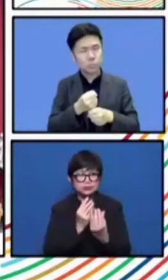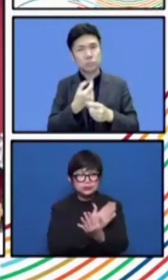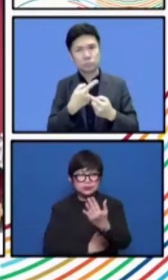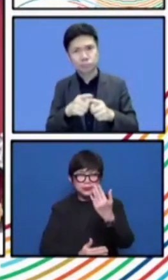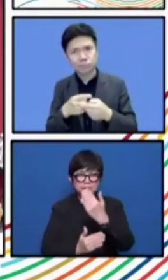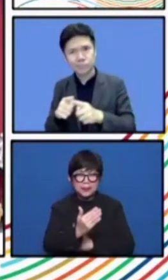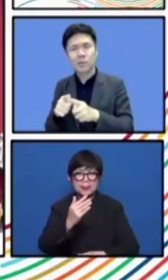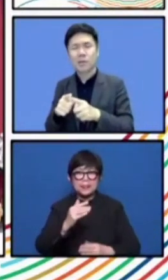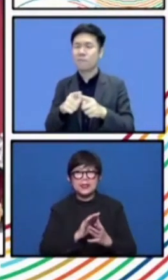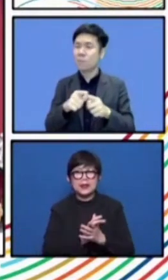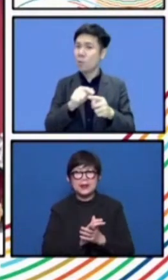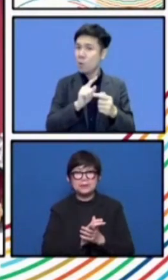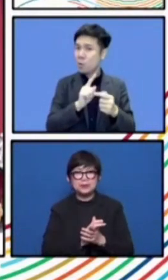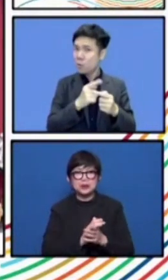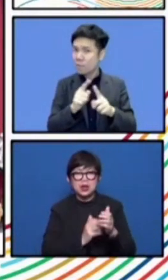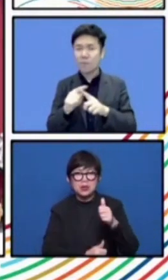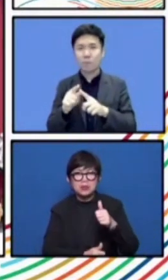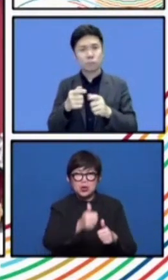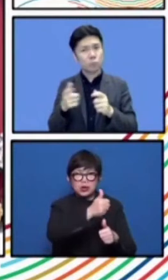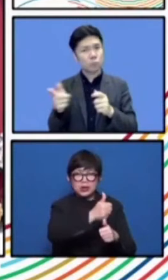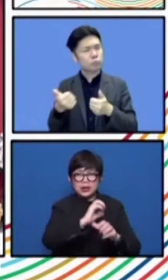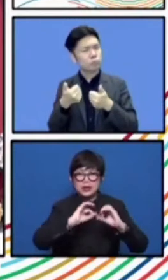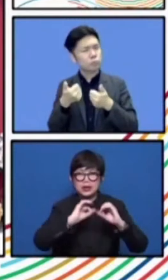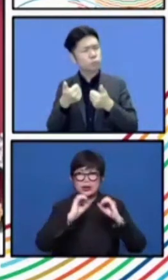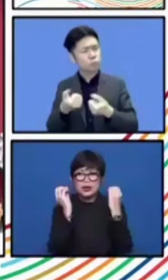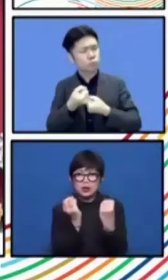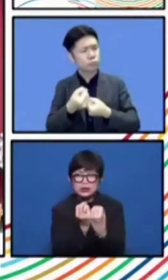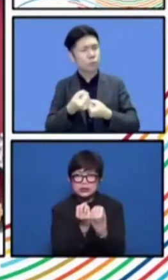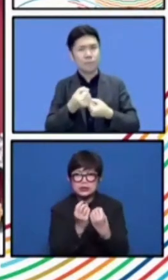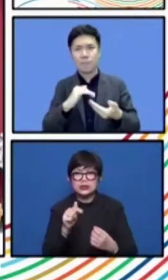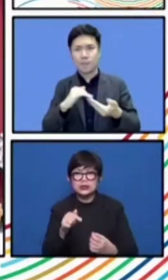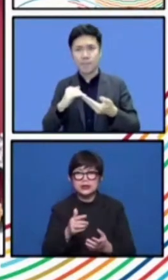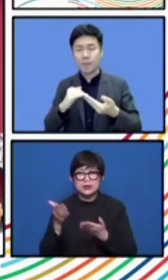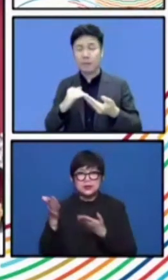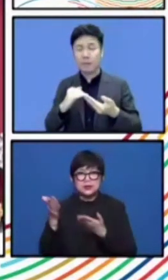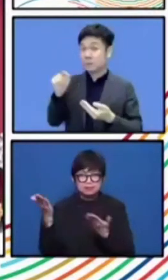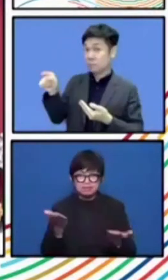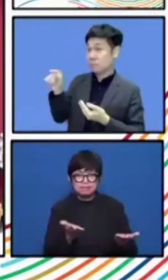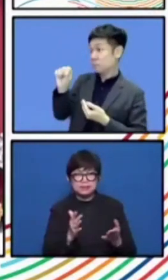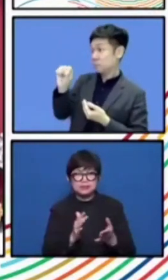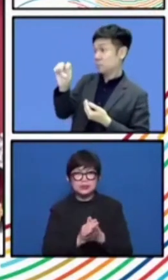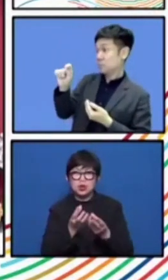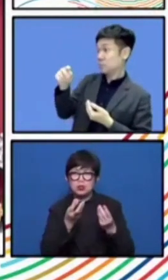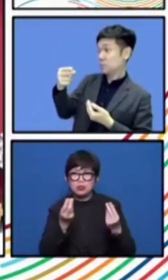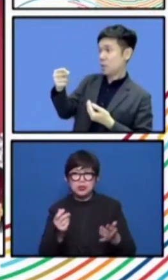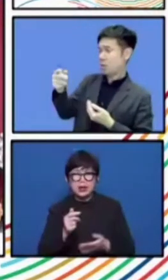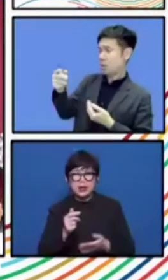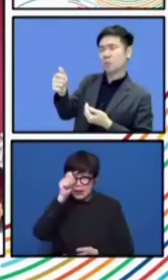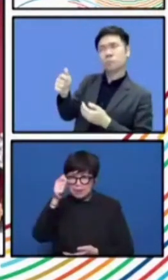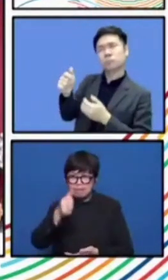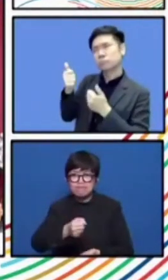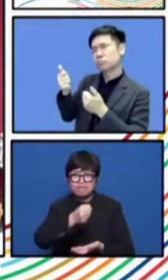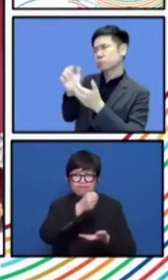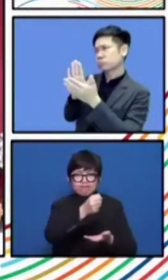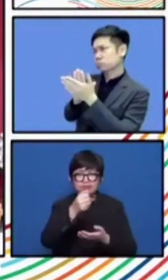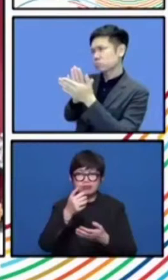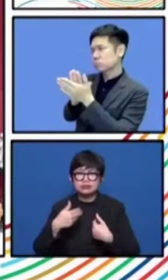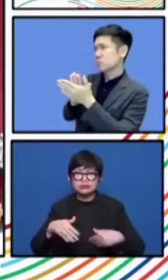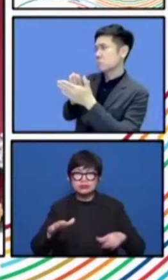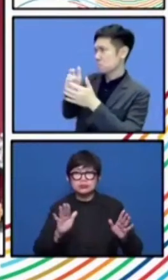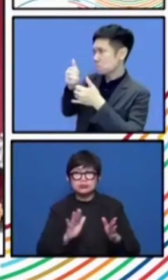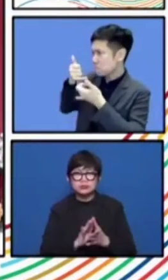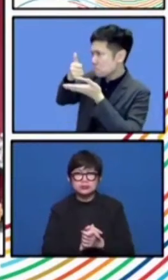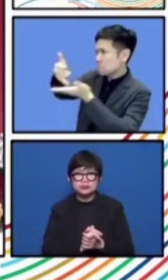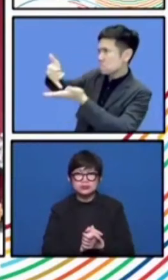organizations Mr seta has received several Awards in recognition of his accomplishments on disability inclusion